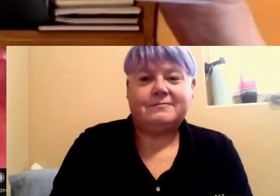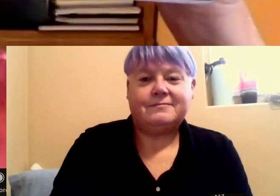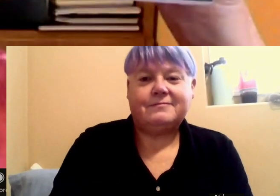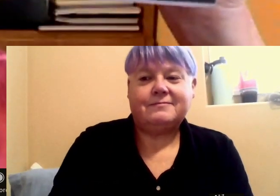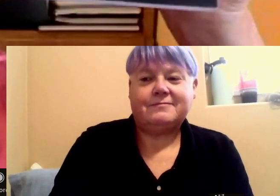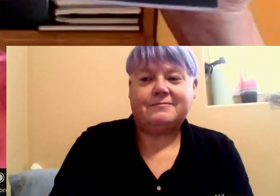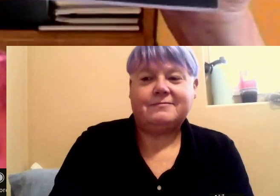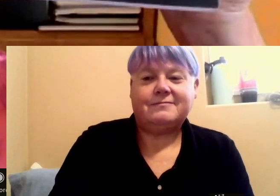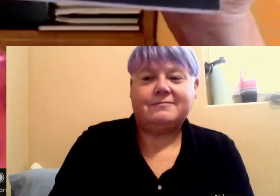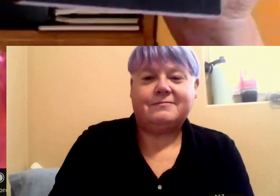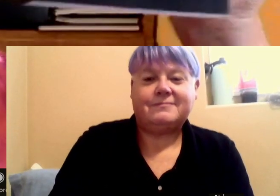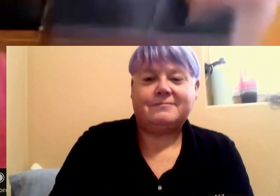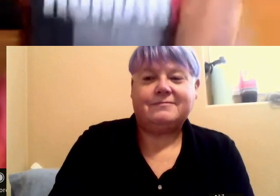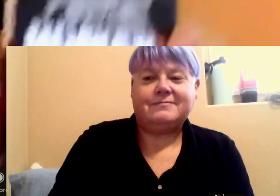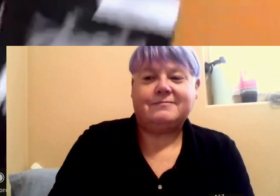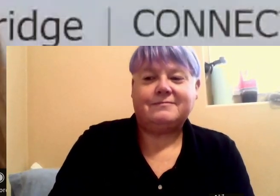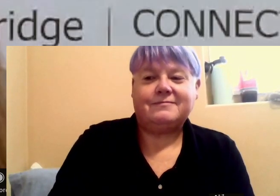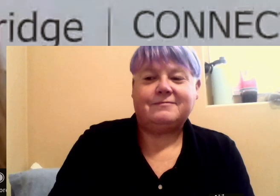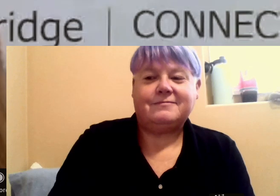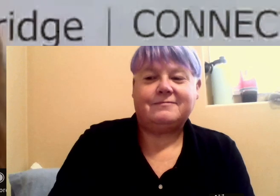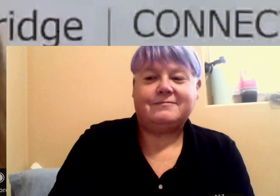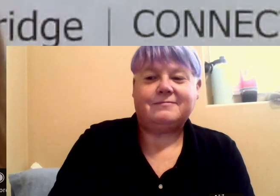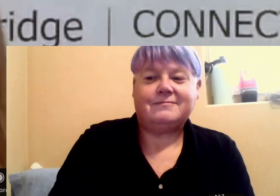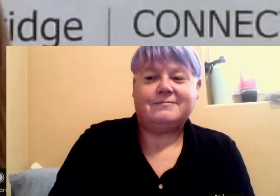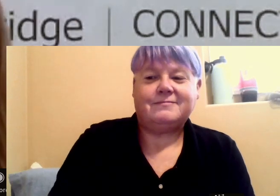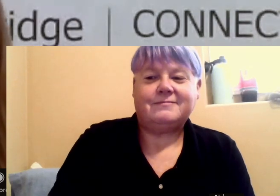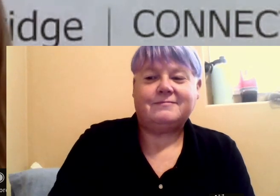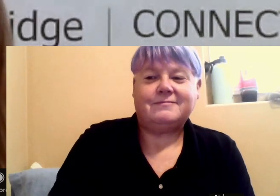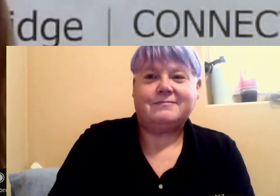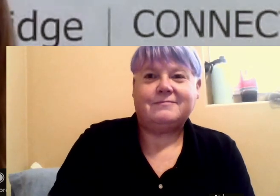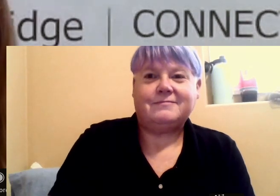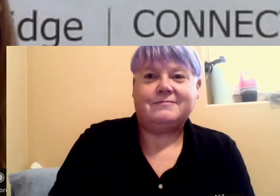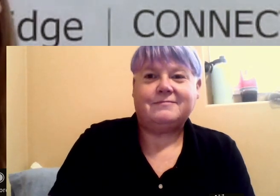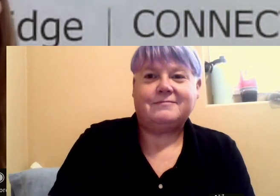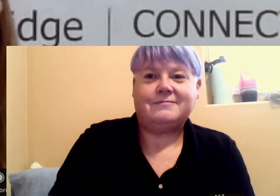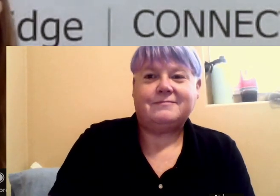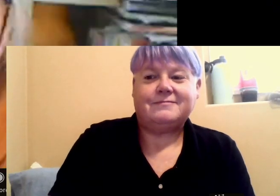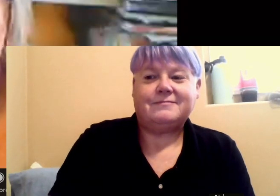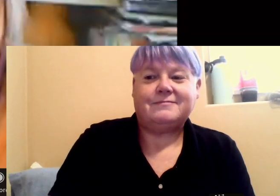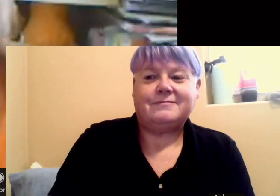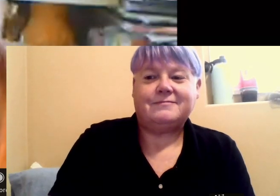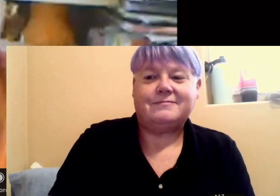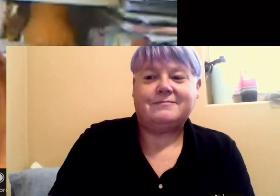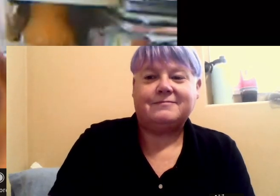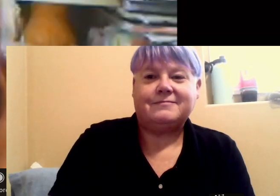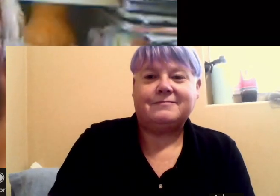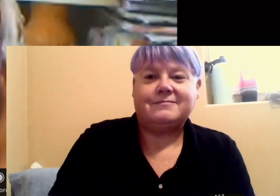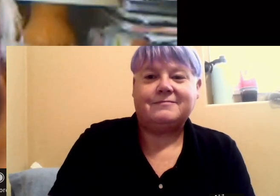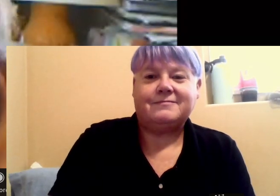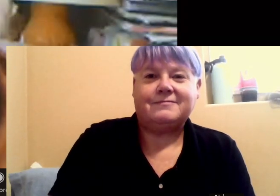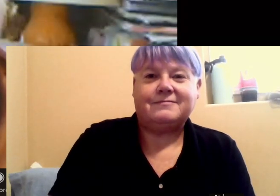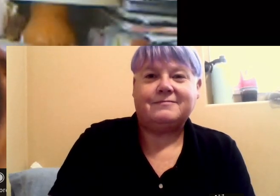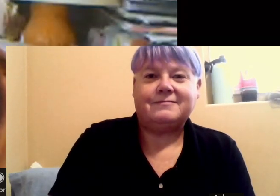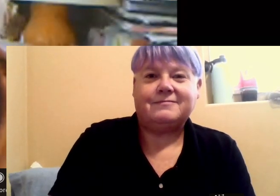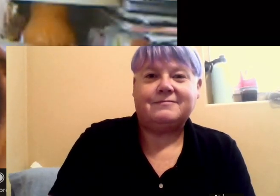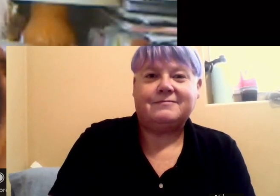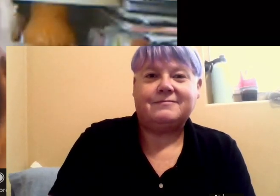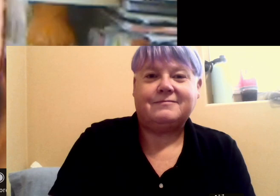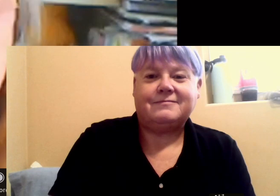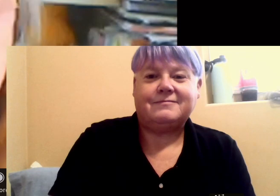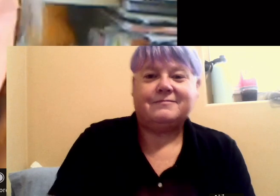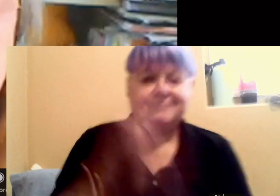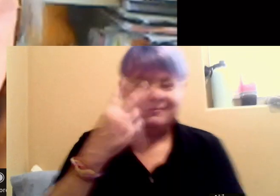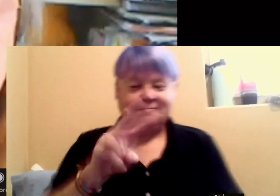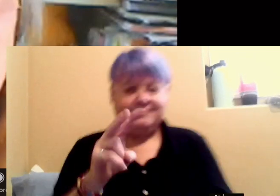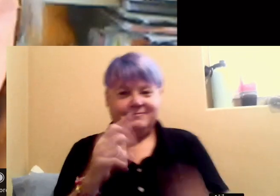the word on the street, folks. Likewise, and I'm really gonna look up Robyn's work, because I'm looking forward to